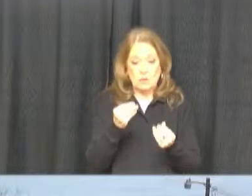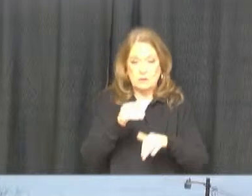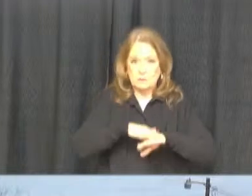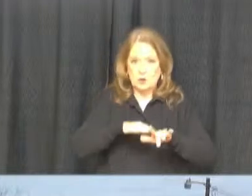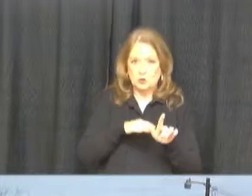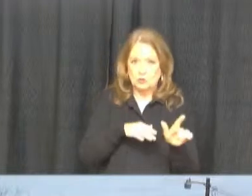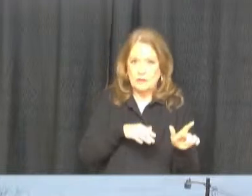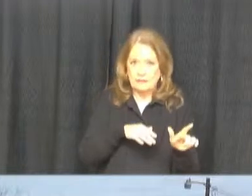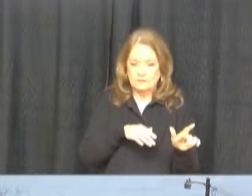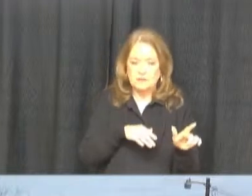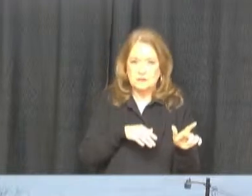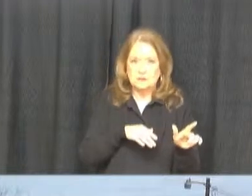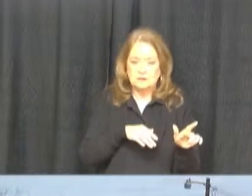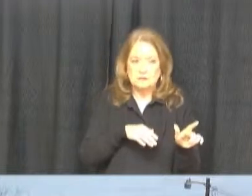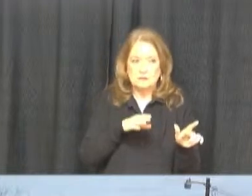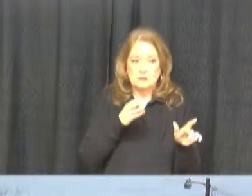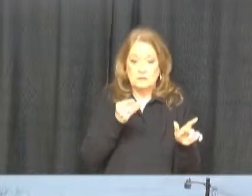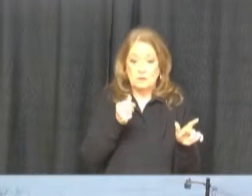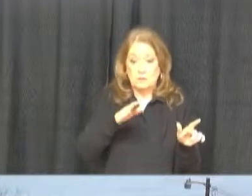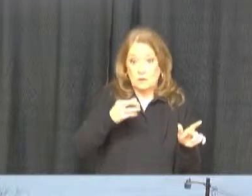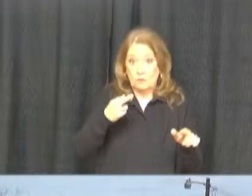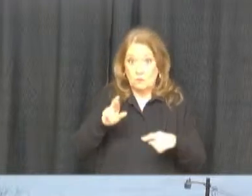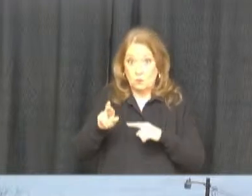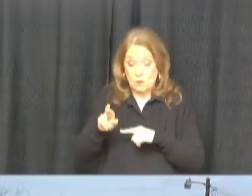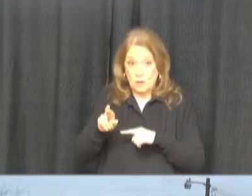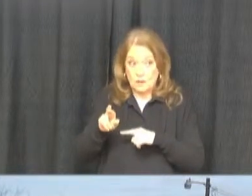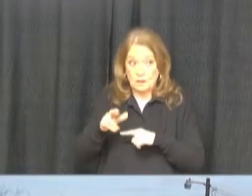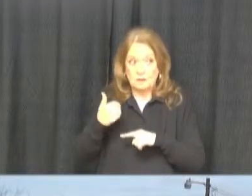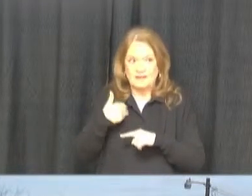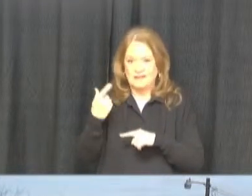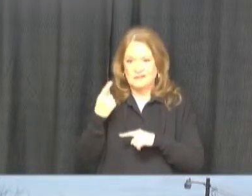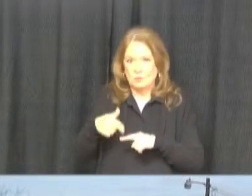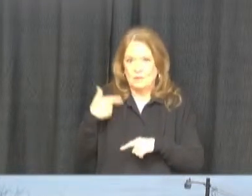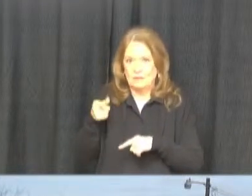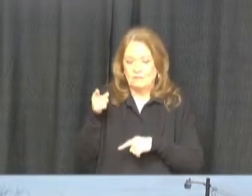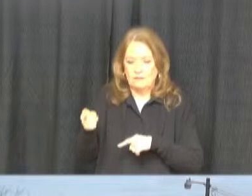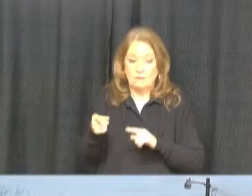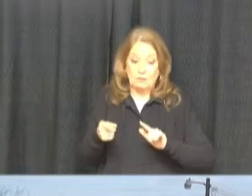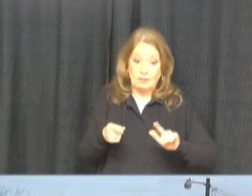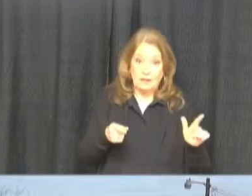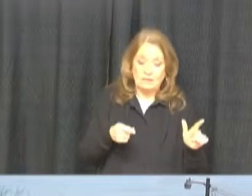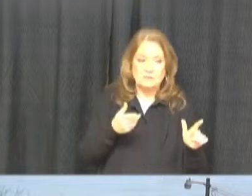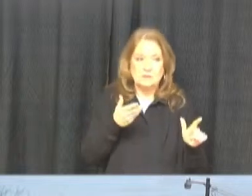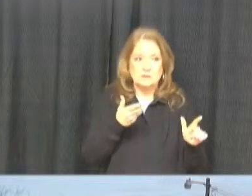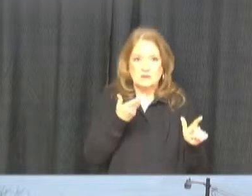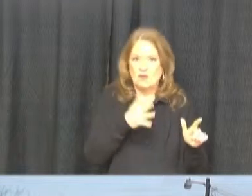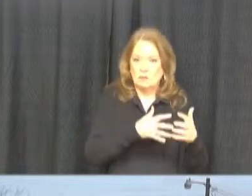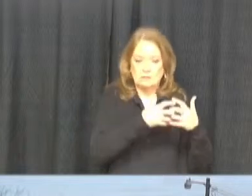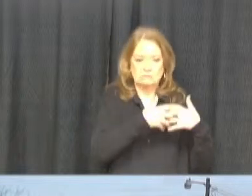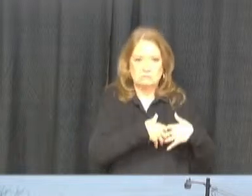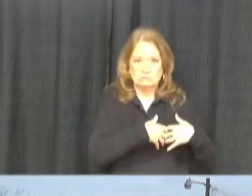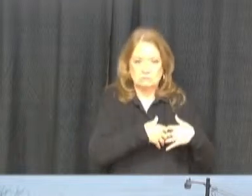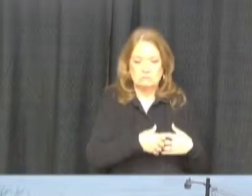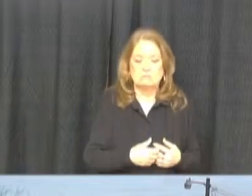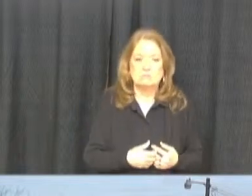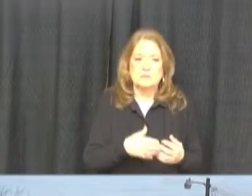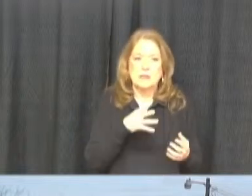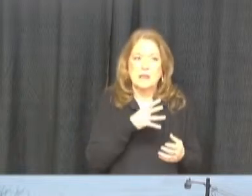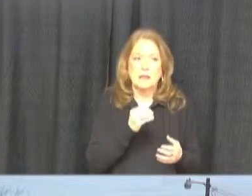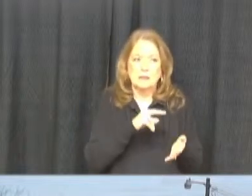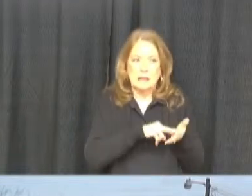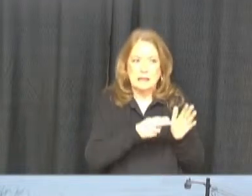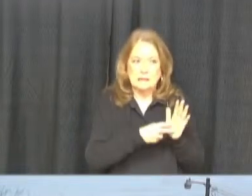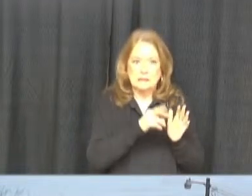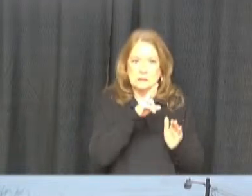left. The property on the right side has someone in it. The property on the left has already been demolished, and they intend